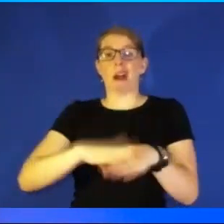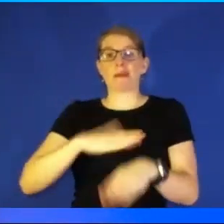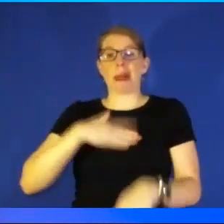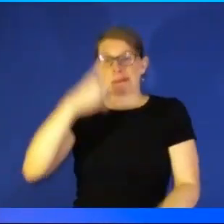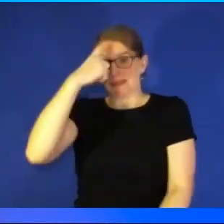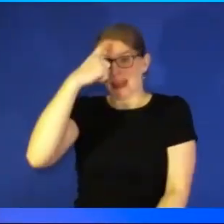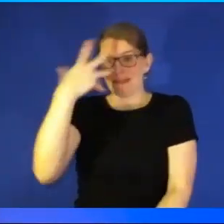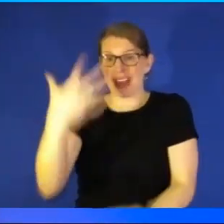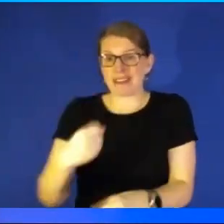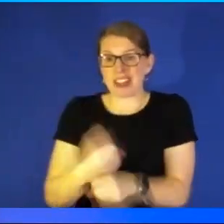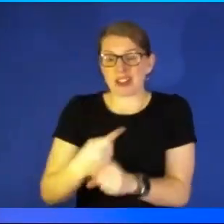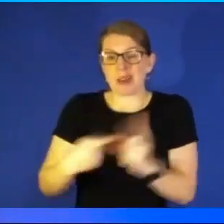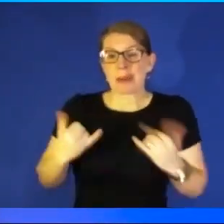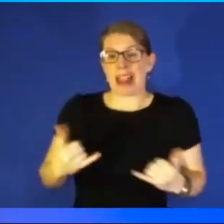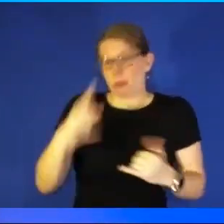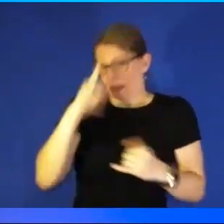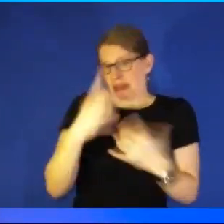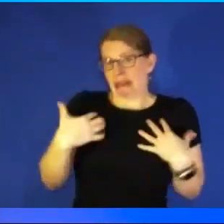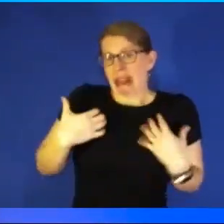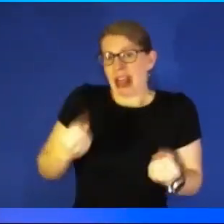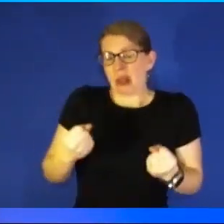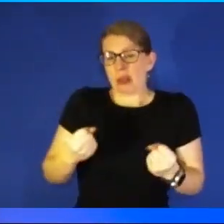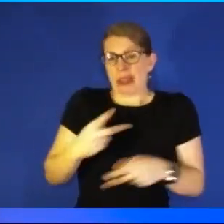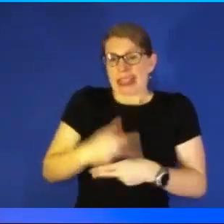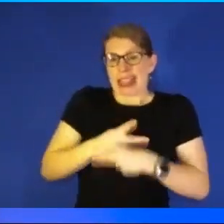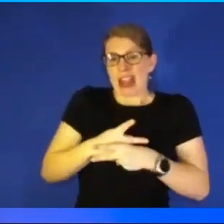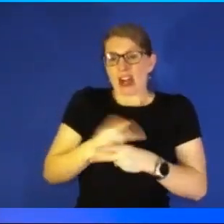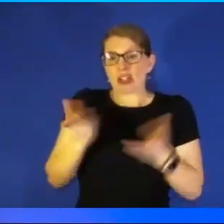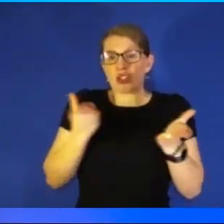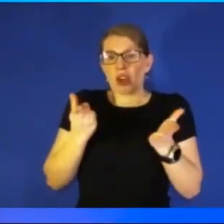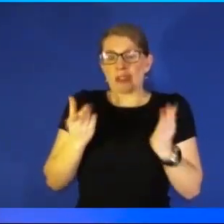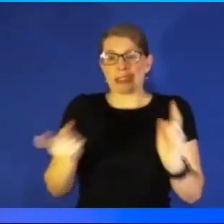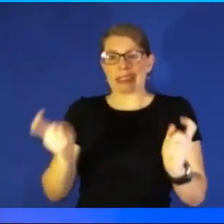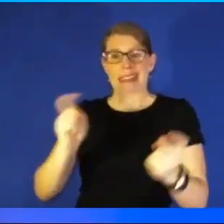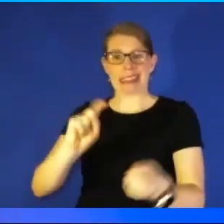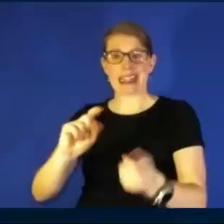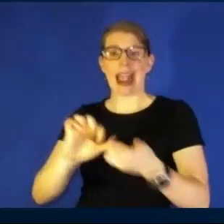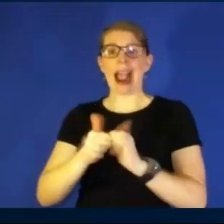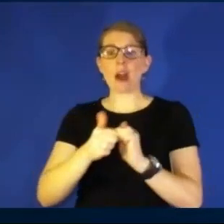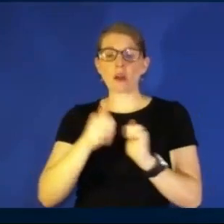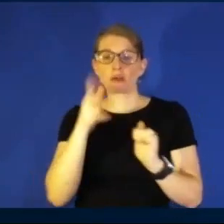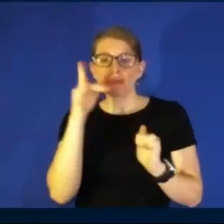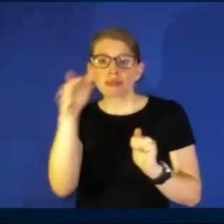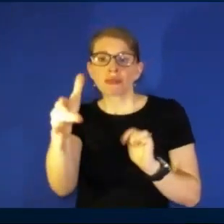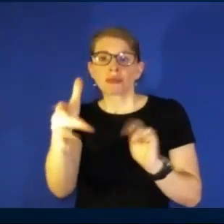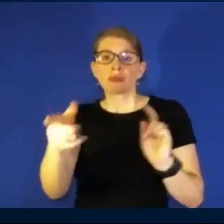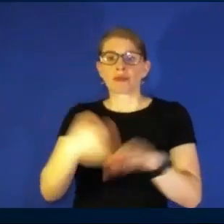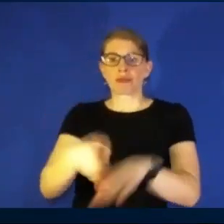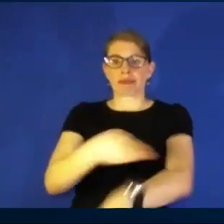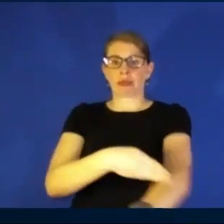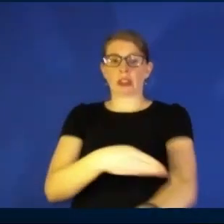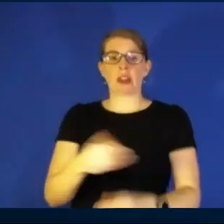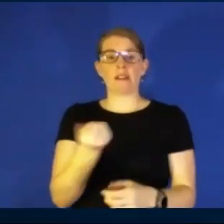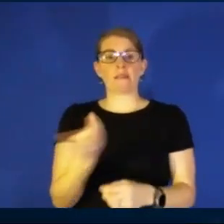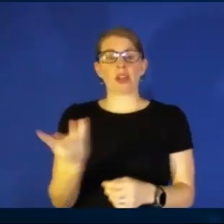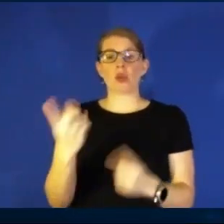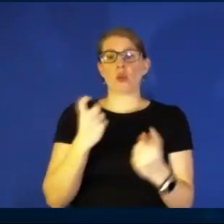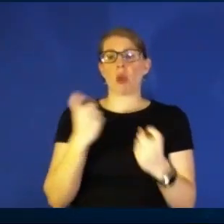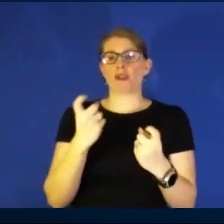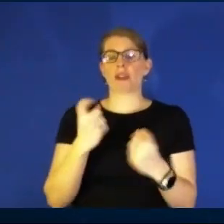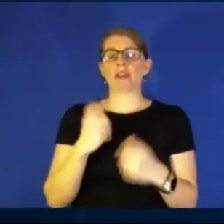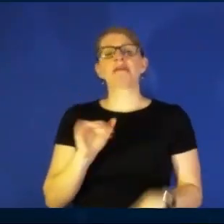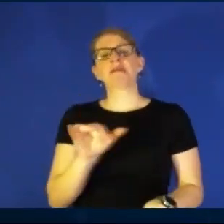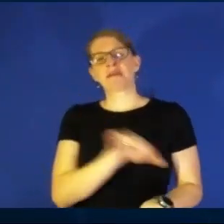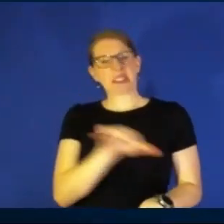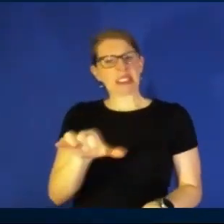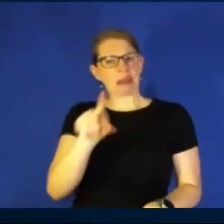What will our mental health care and services look like in the future? We're getting a couple of questions. It's kind of the same question